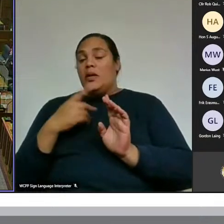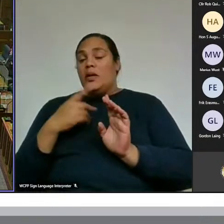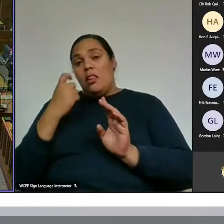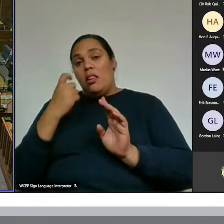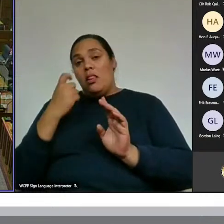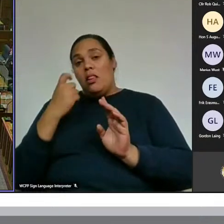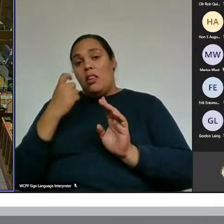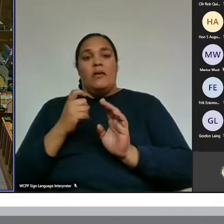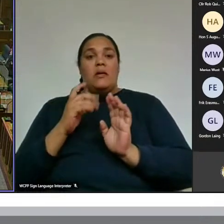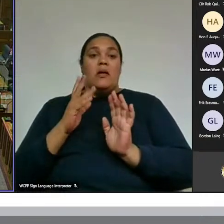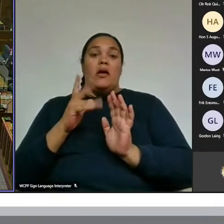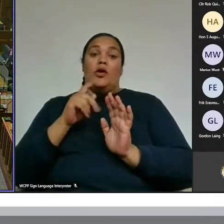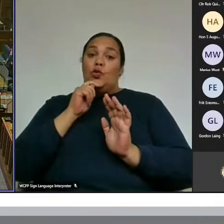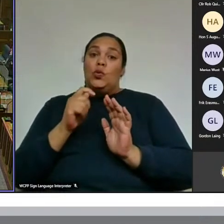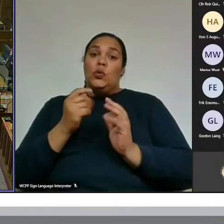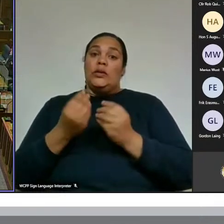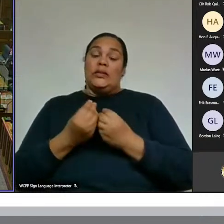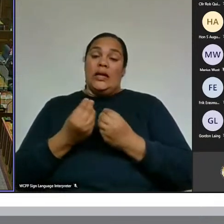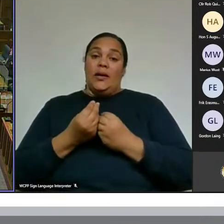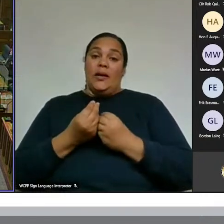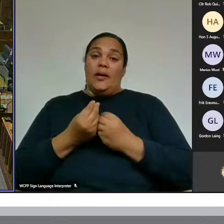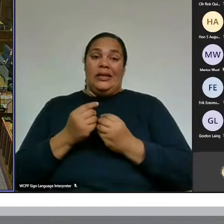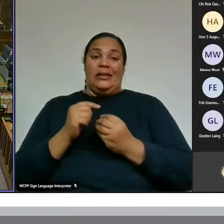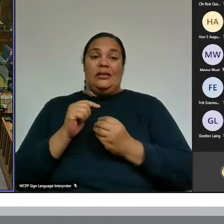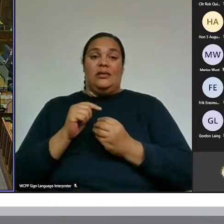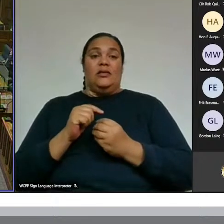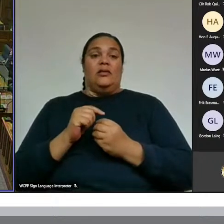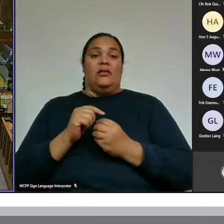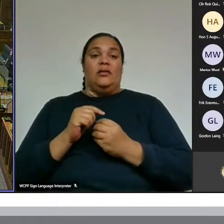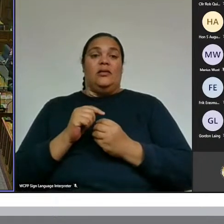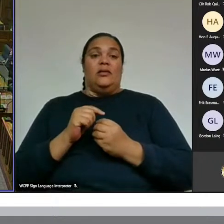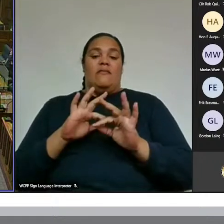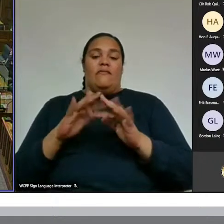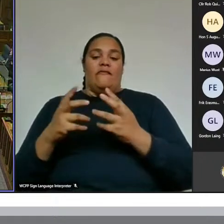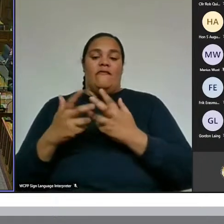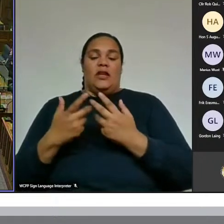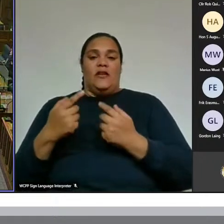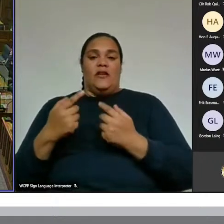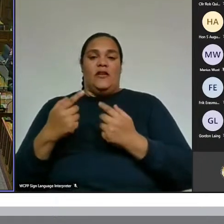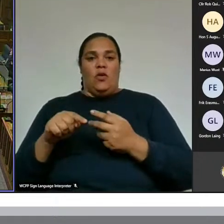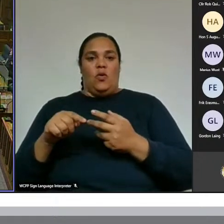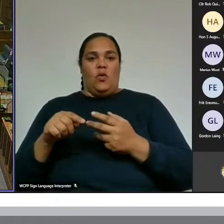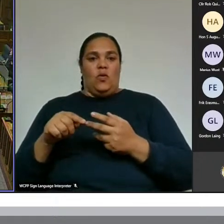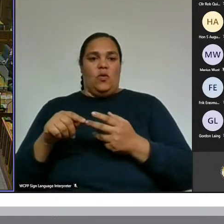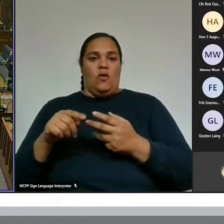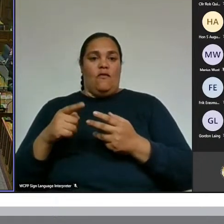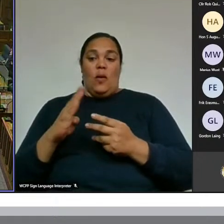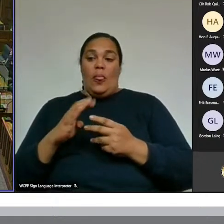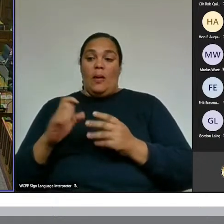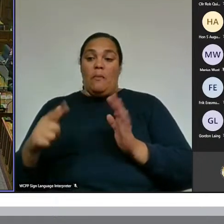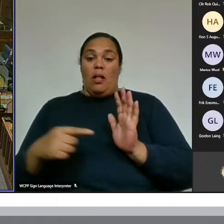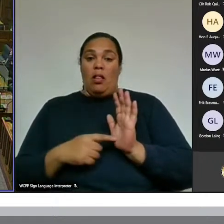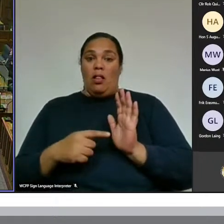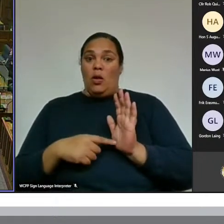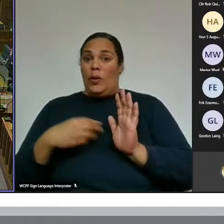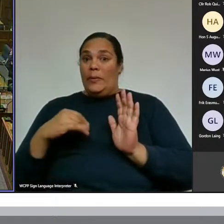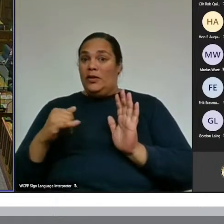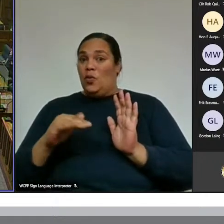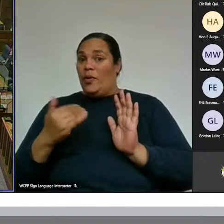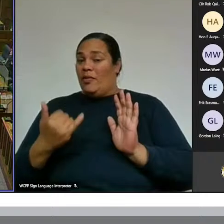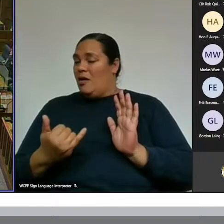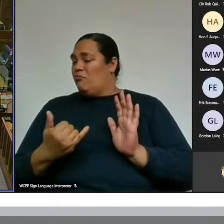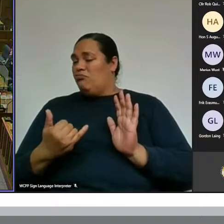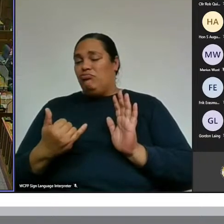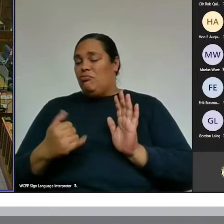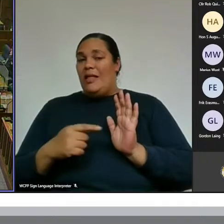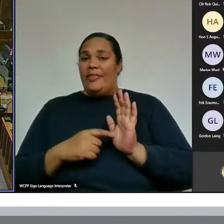is really something that is fitting for this bill that we deal with at the moment. This is